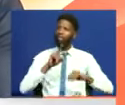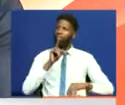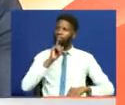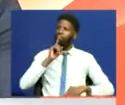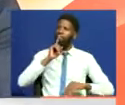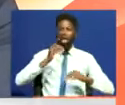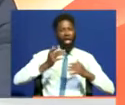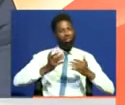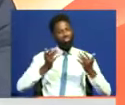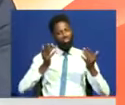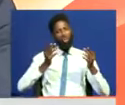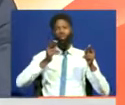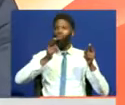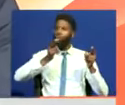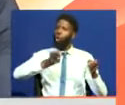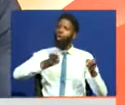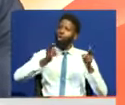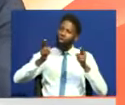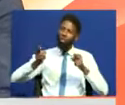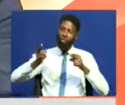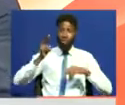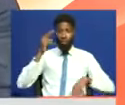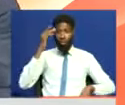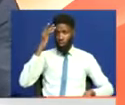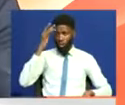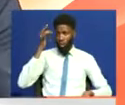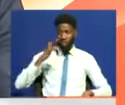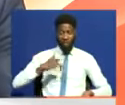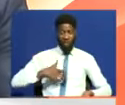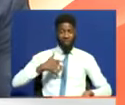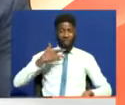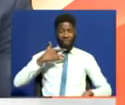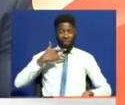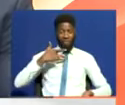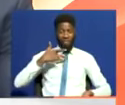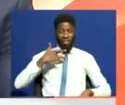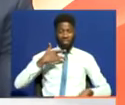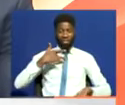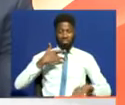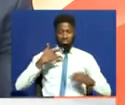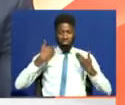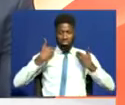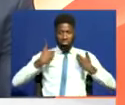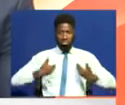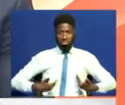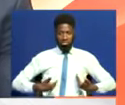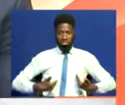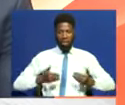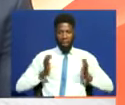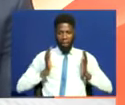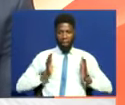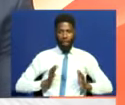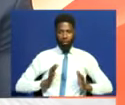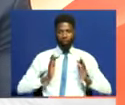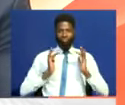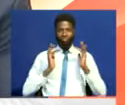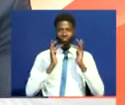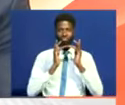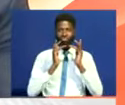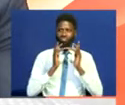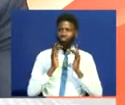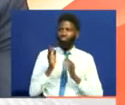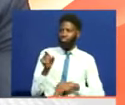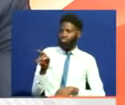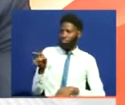normal just because you feel where you're seated as a social media user okay. that this person was doing